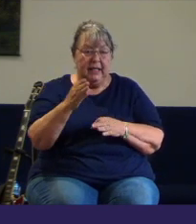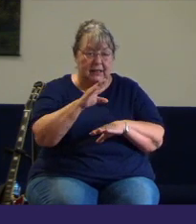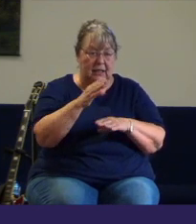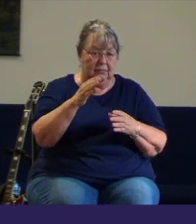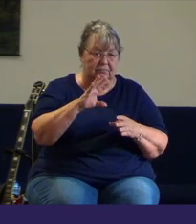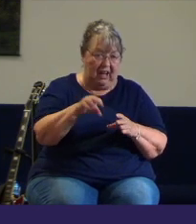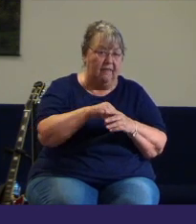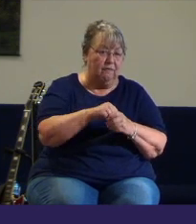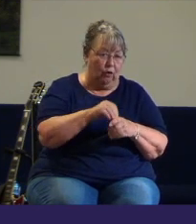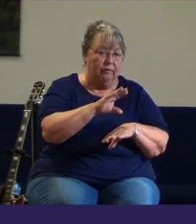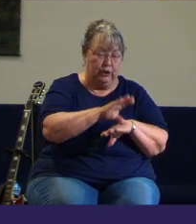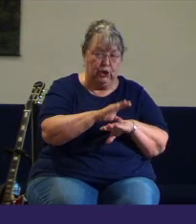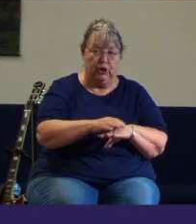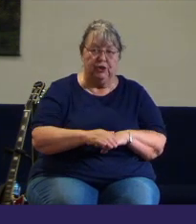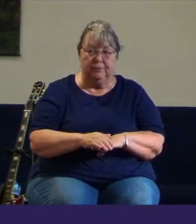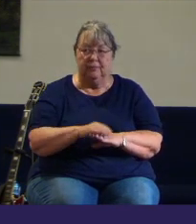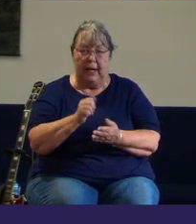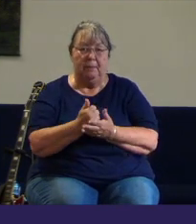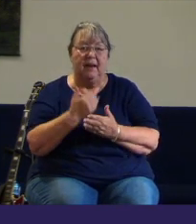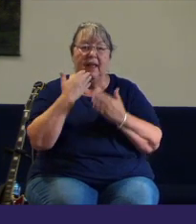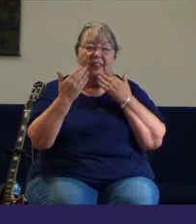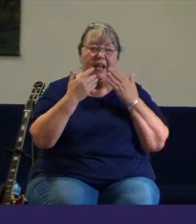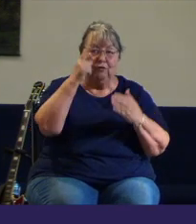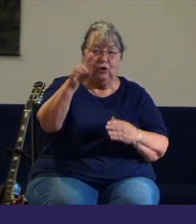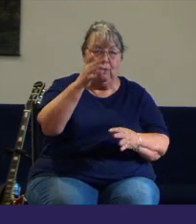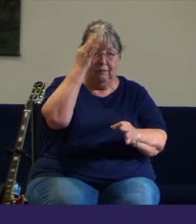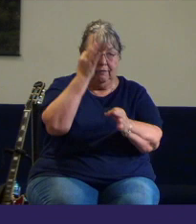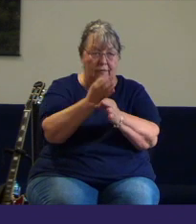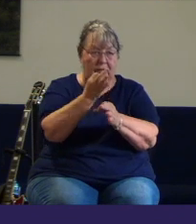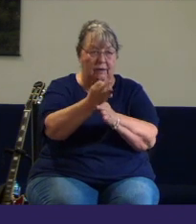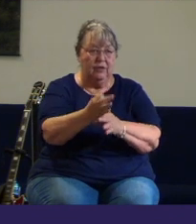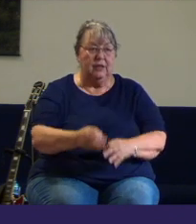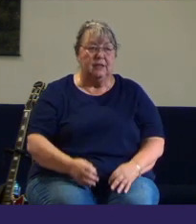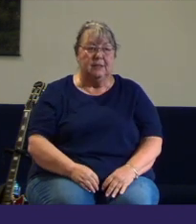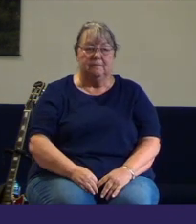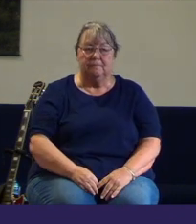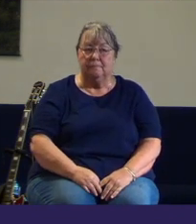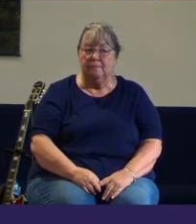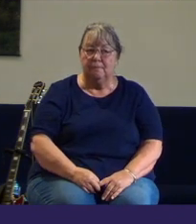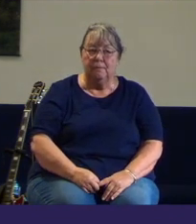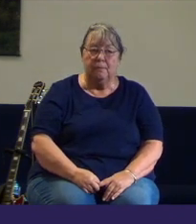Amen? So thank you all for your faithfulness there.